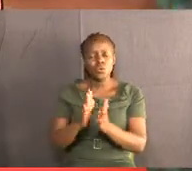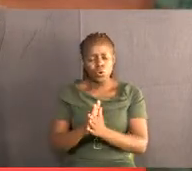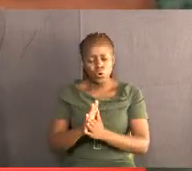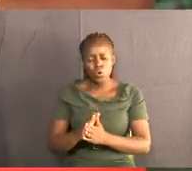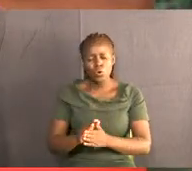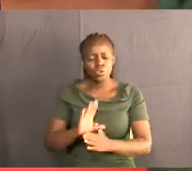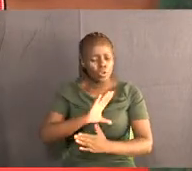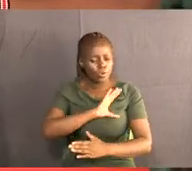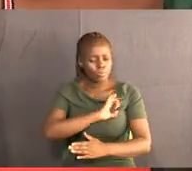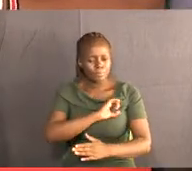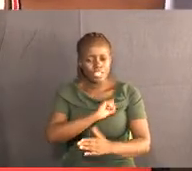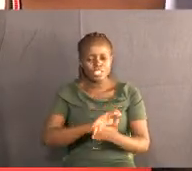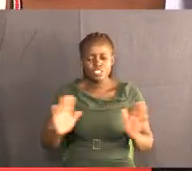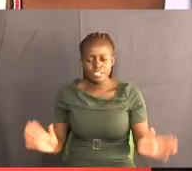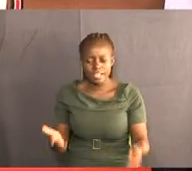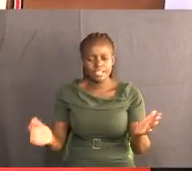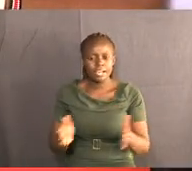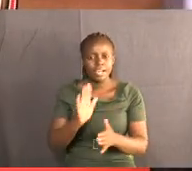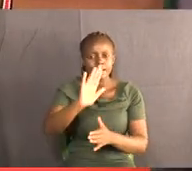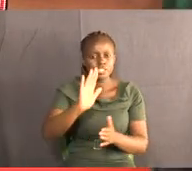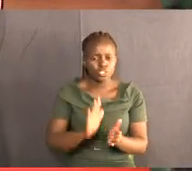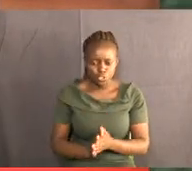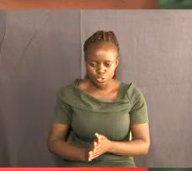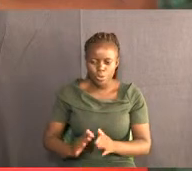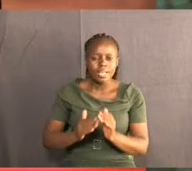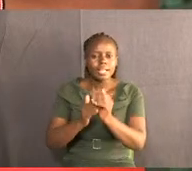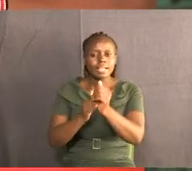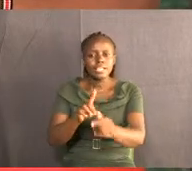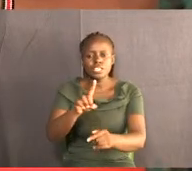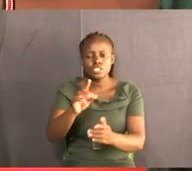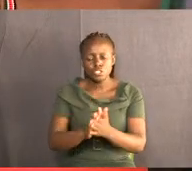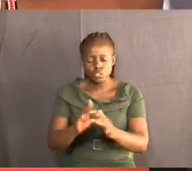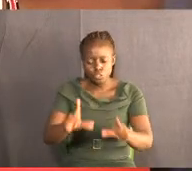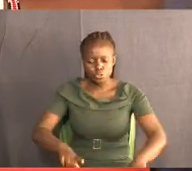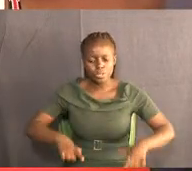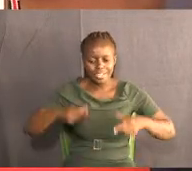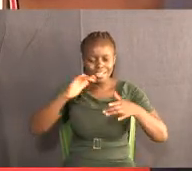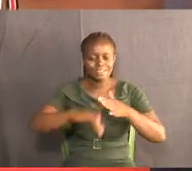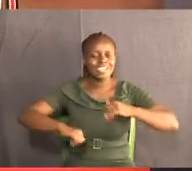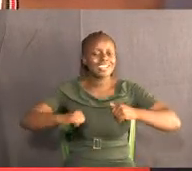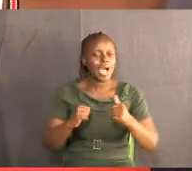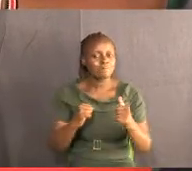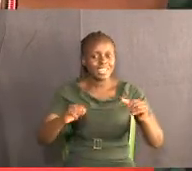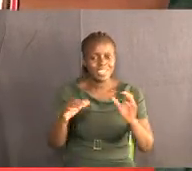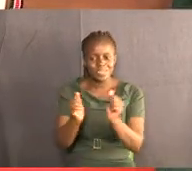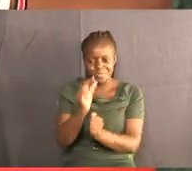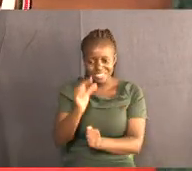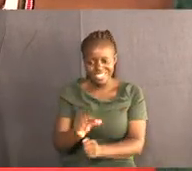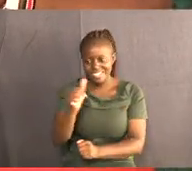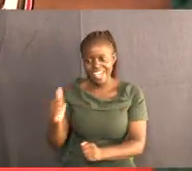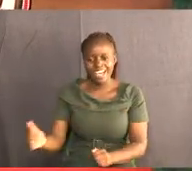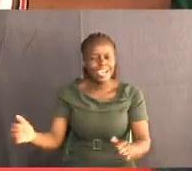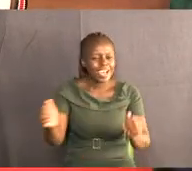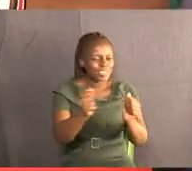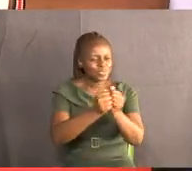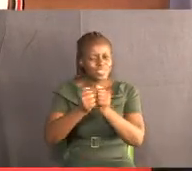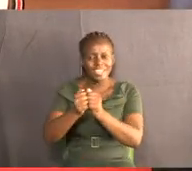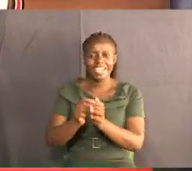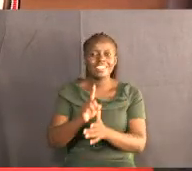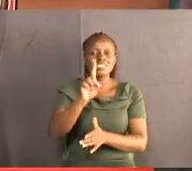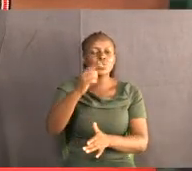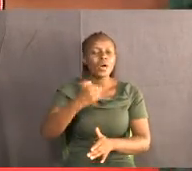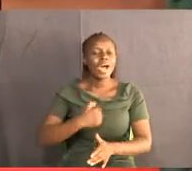endurance and encouragement grant you to live in such harmony with one another that together you may with one